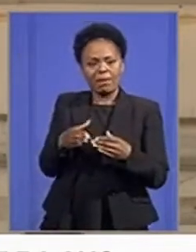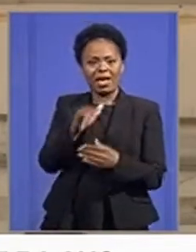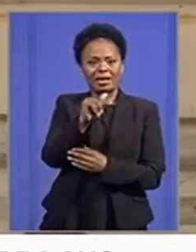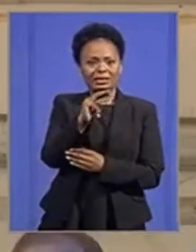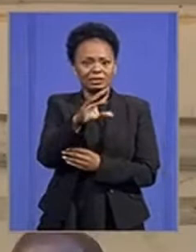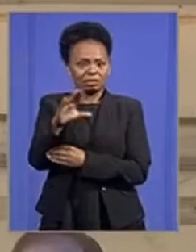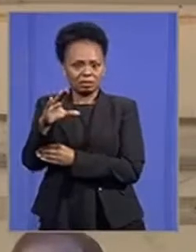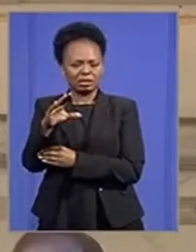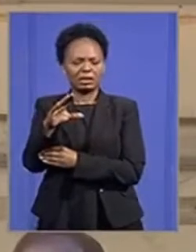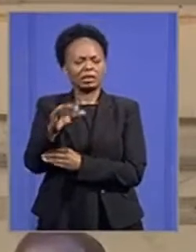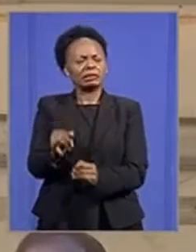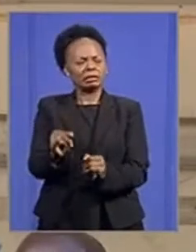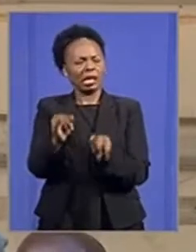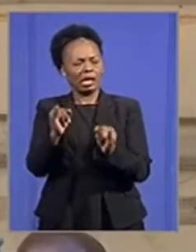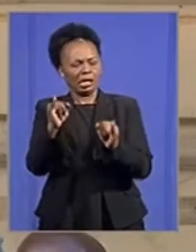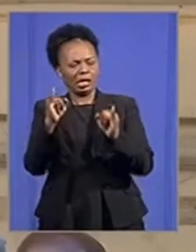the very serious,